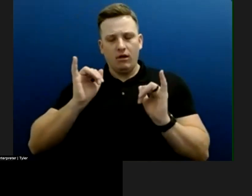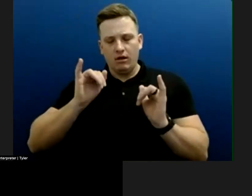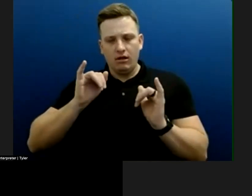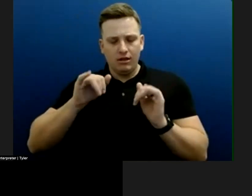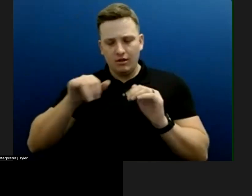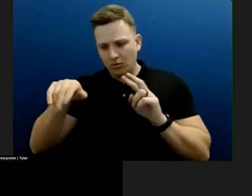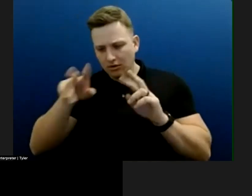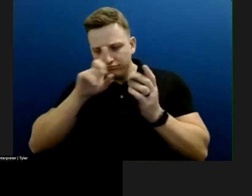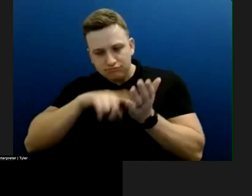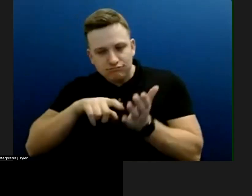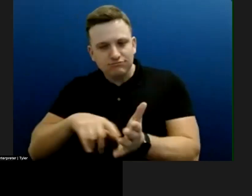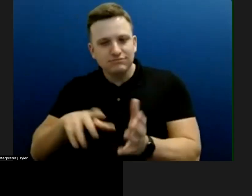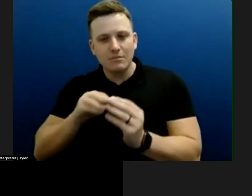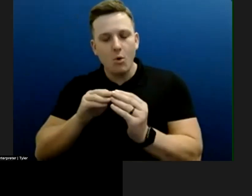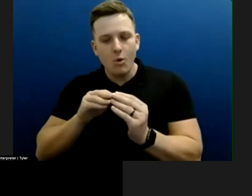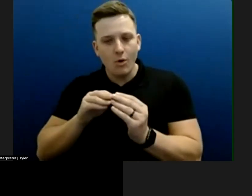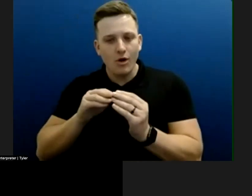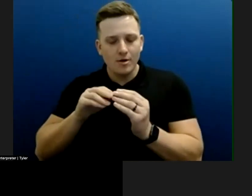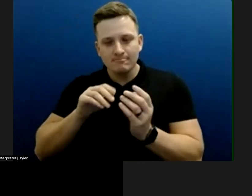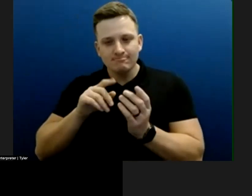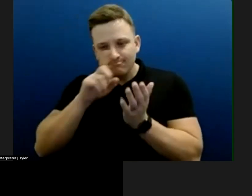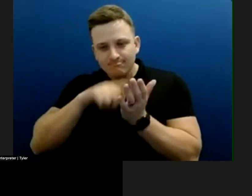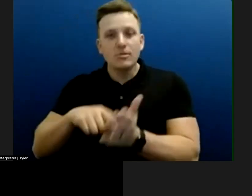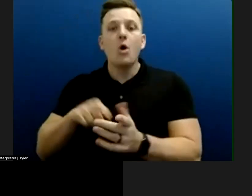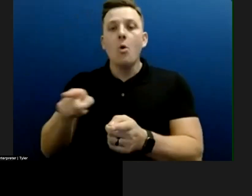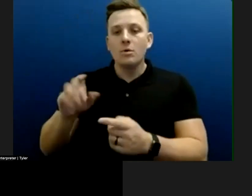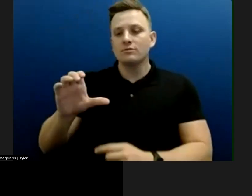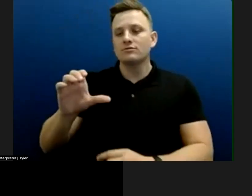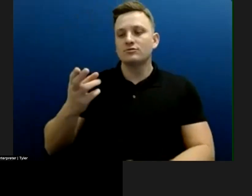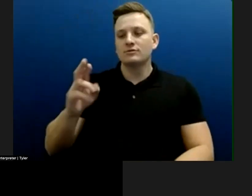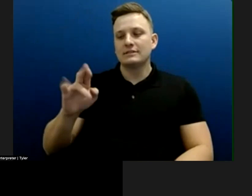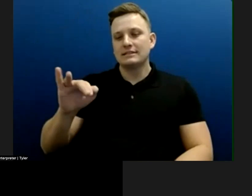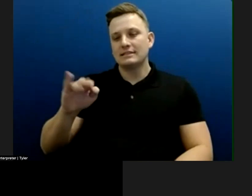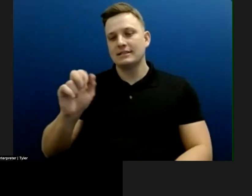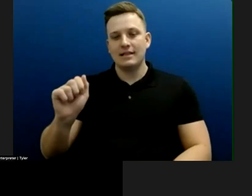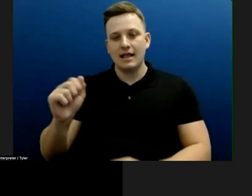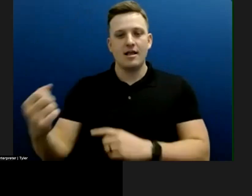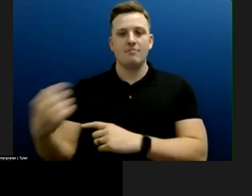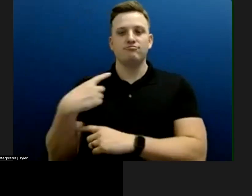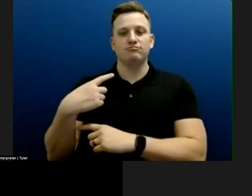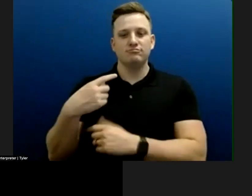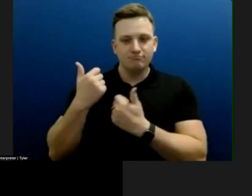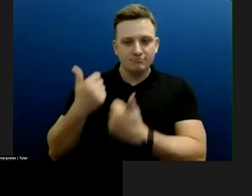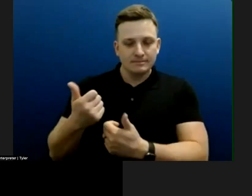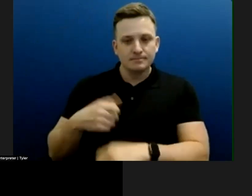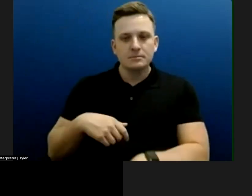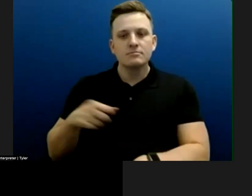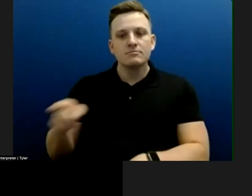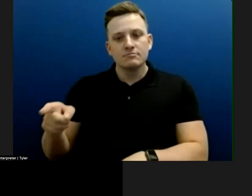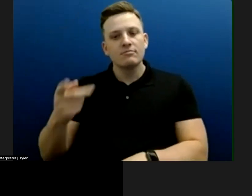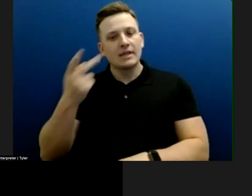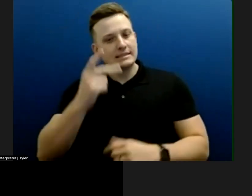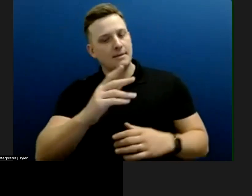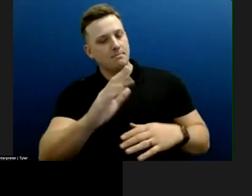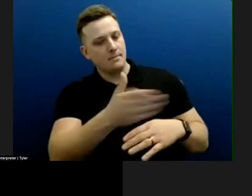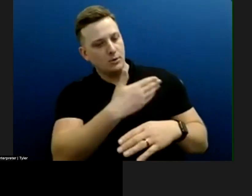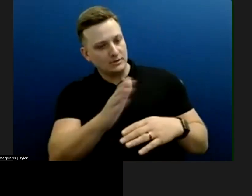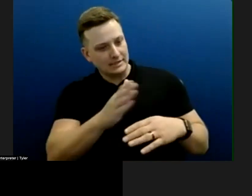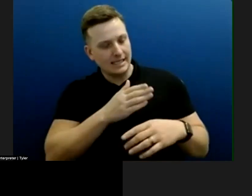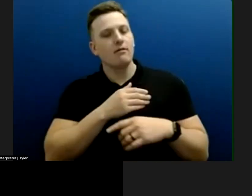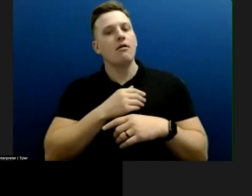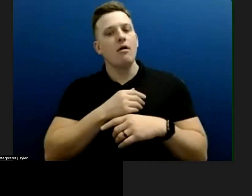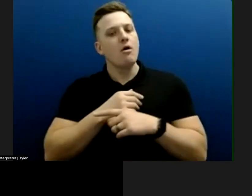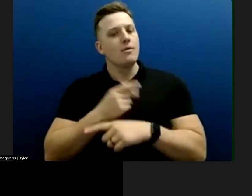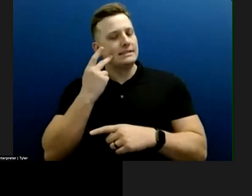great. Oh, hello, Christine. Lovely to hear from you. You see music, I see two dancers. That's